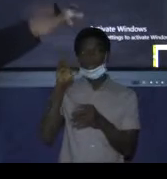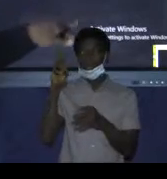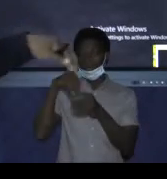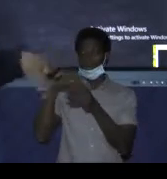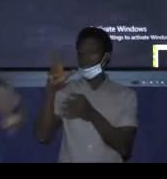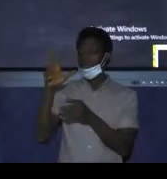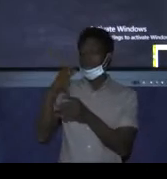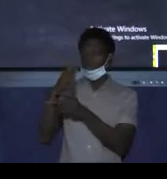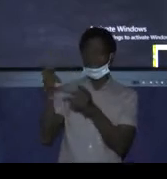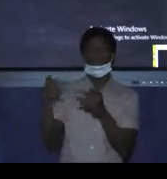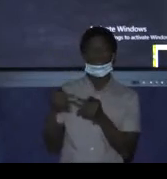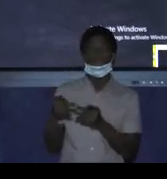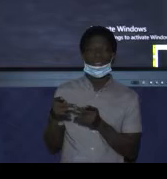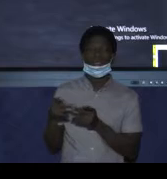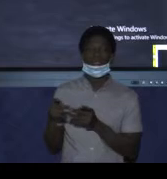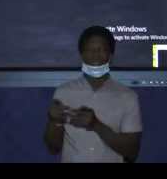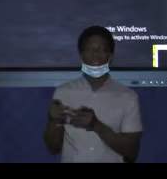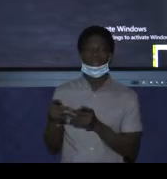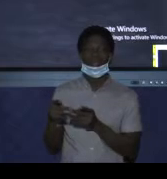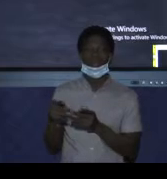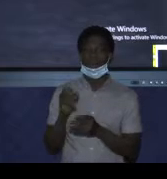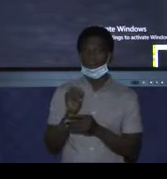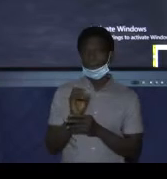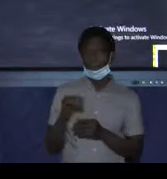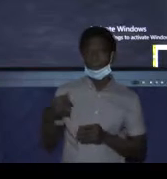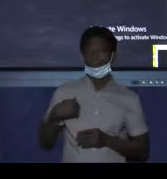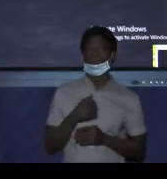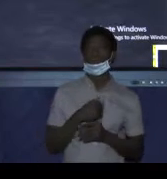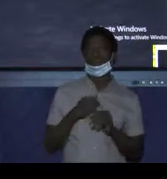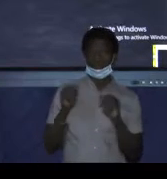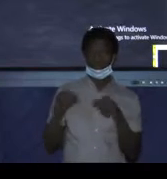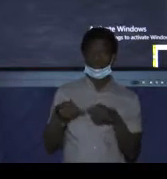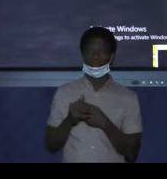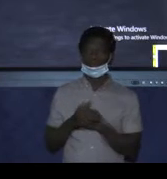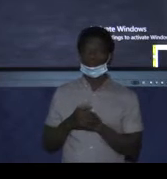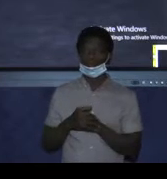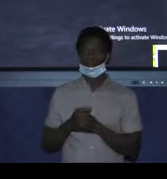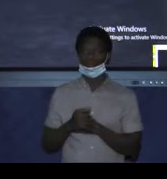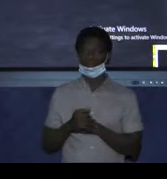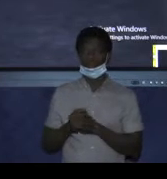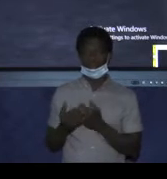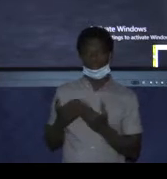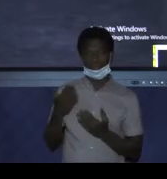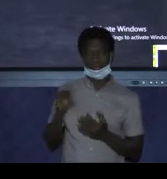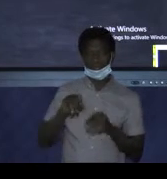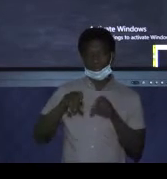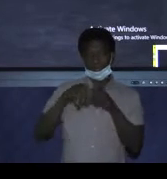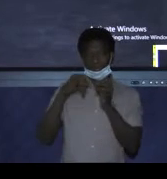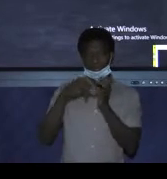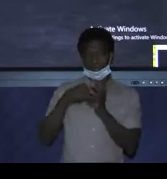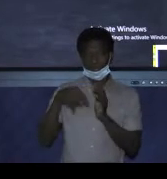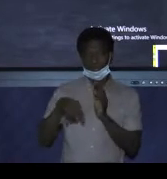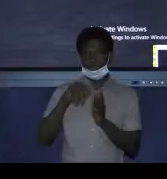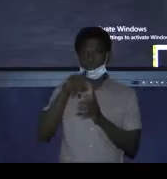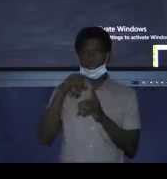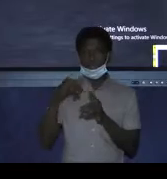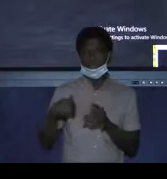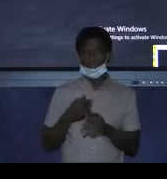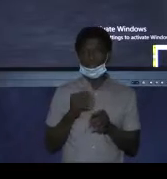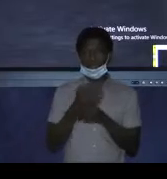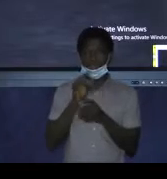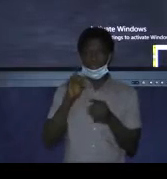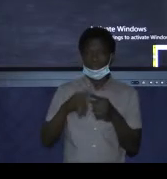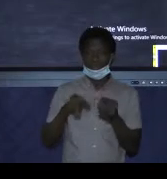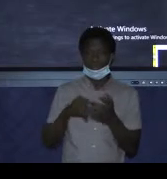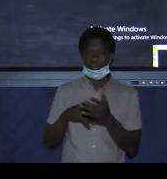We can just put 1 below to hold the denominator place. And so we can easily break this down, because when we get to